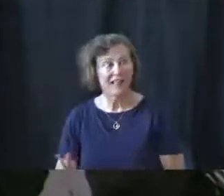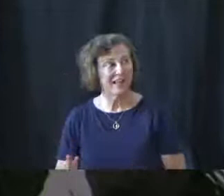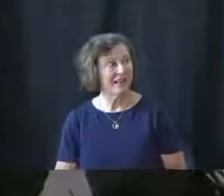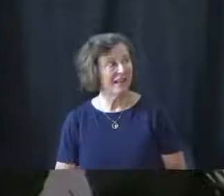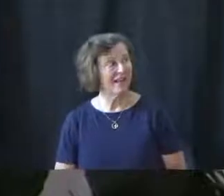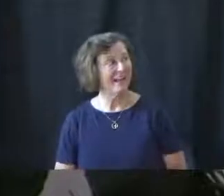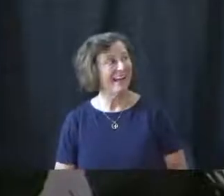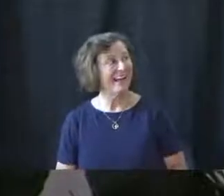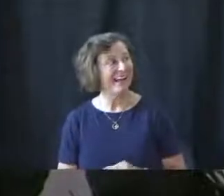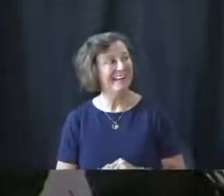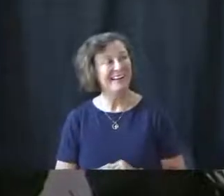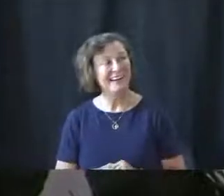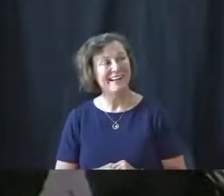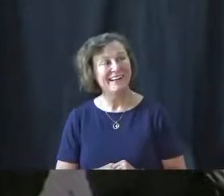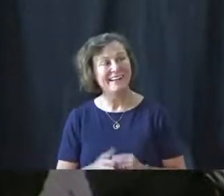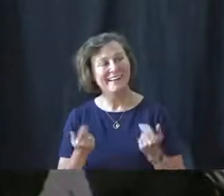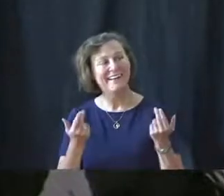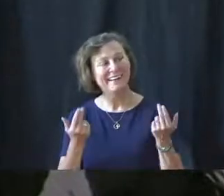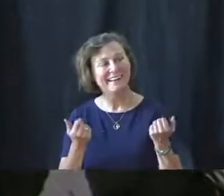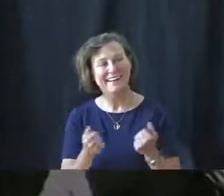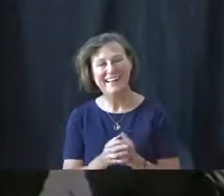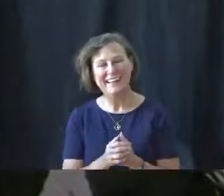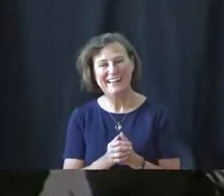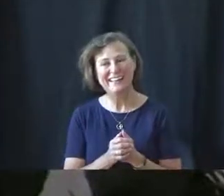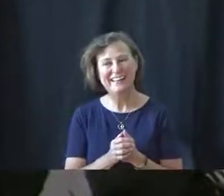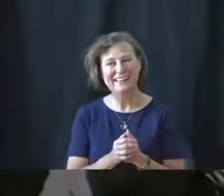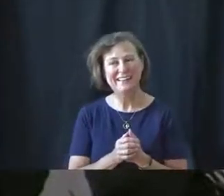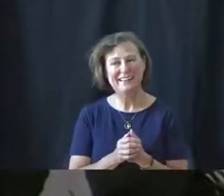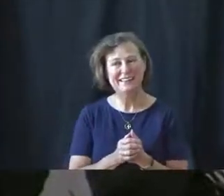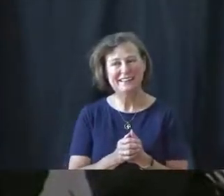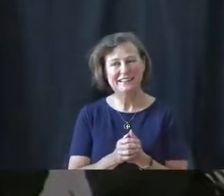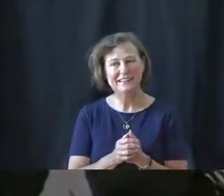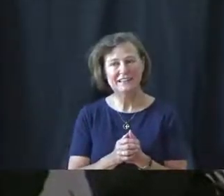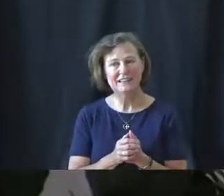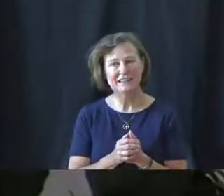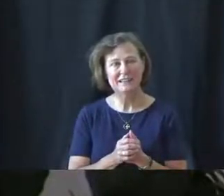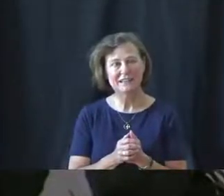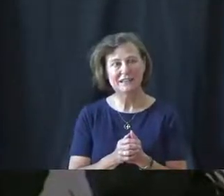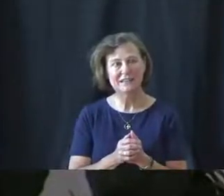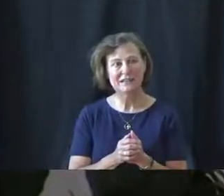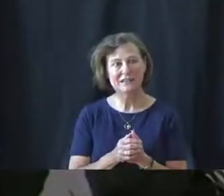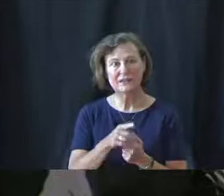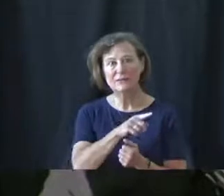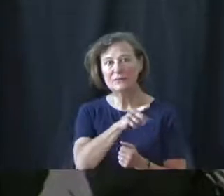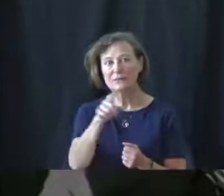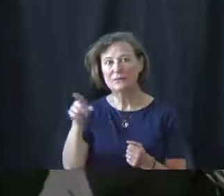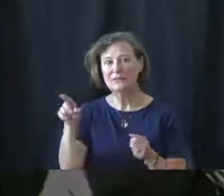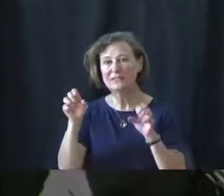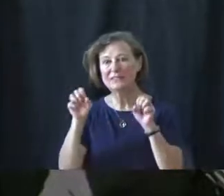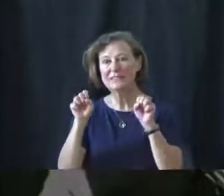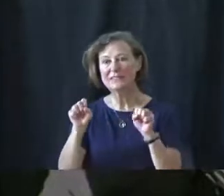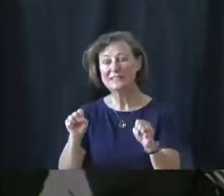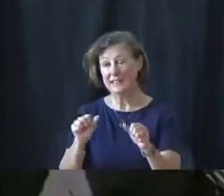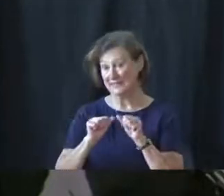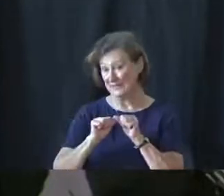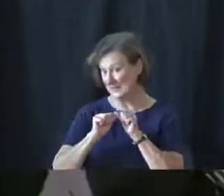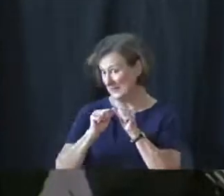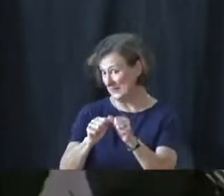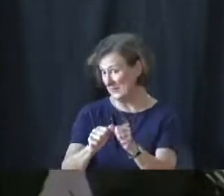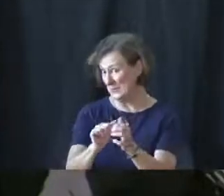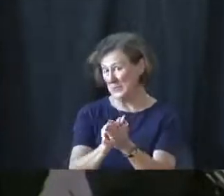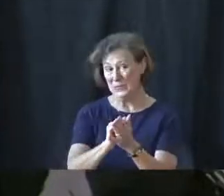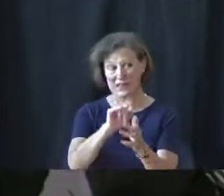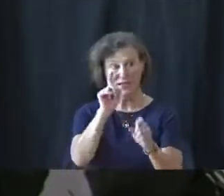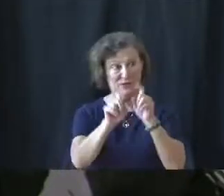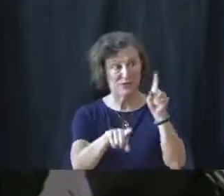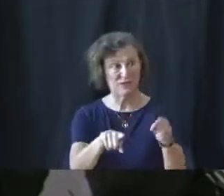Absolutely. Good, good. That's wonderful. Well, you can continue these questions and conversation at the end of